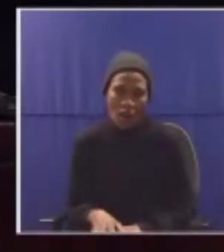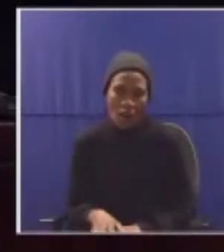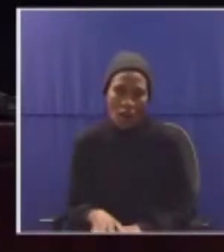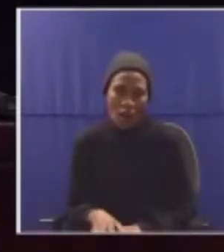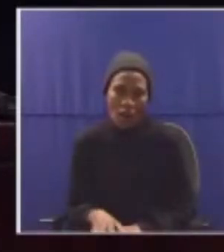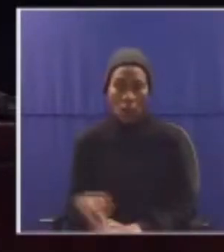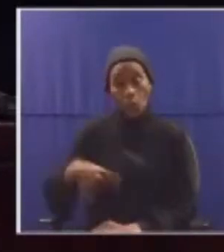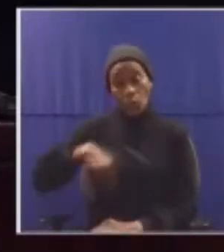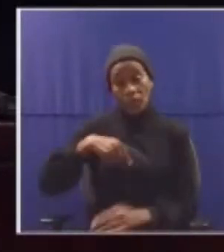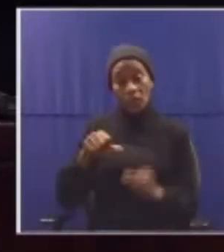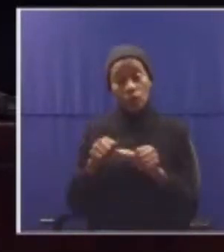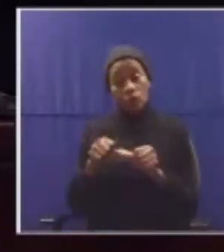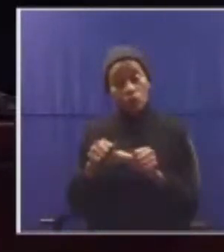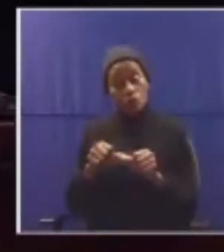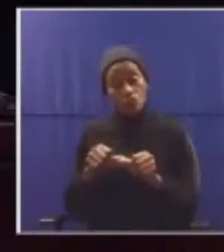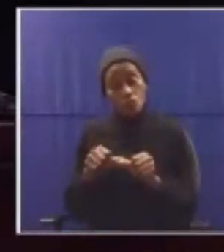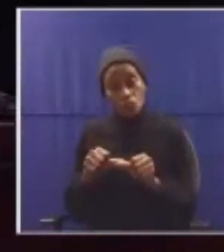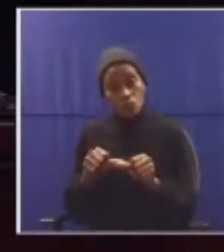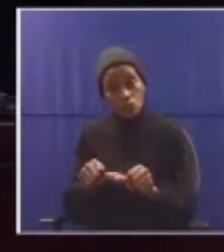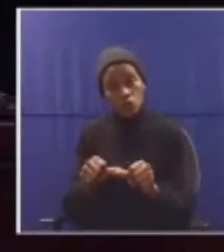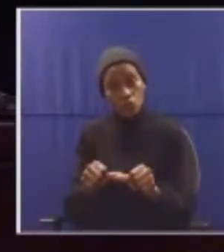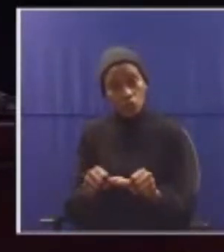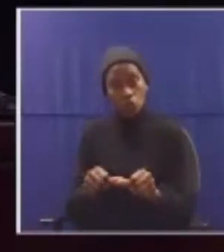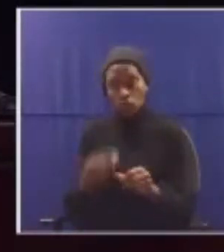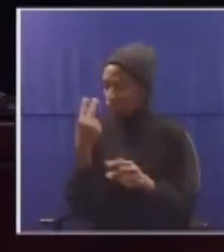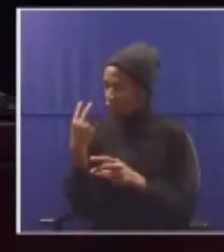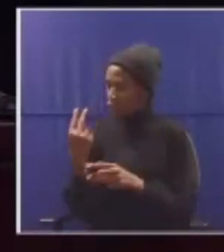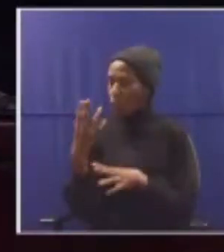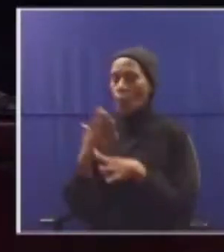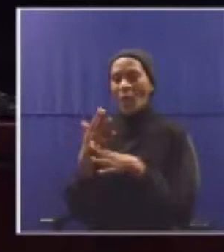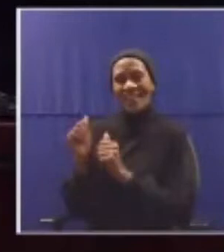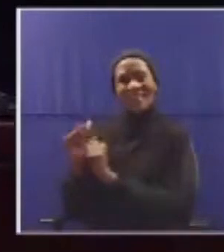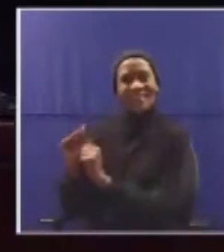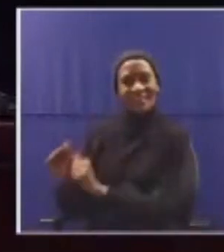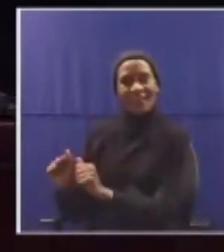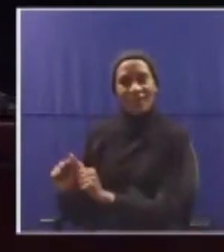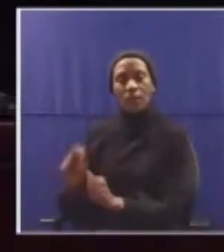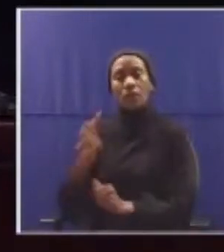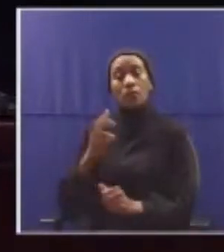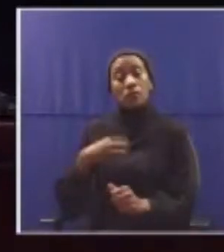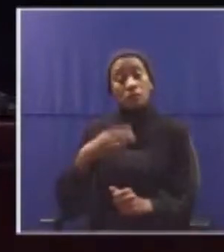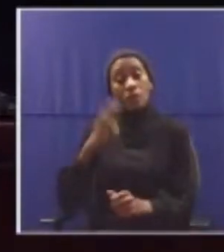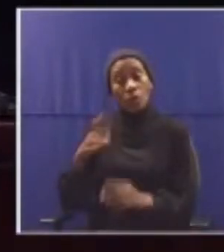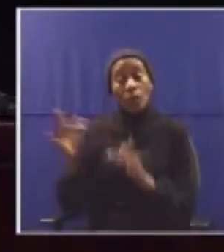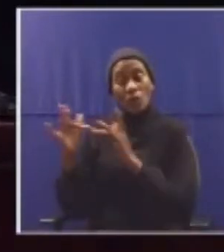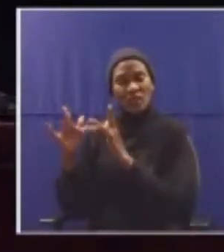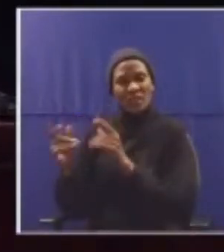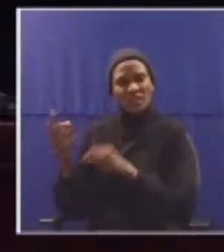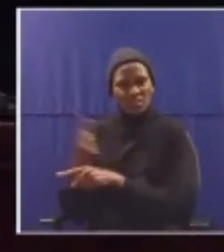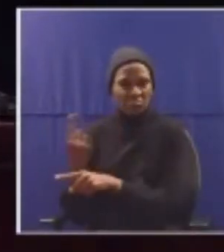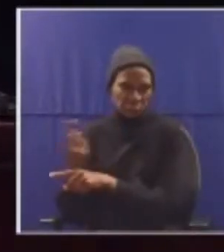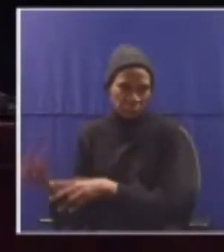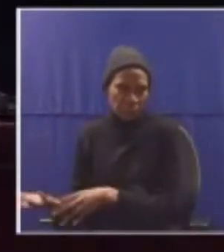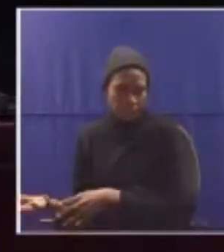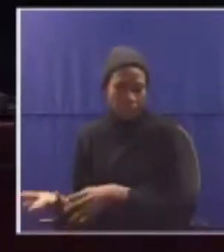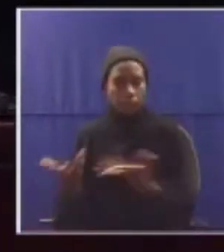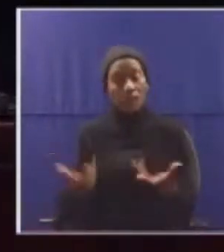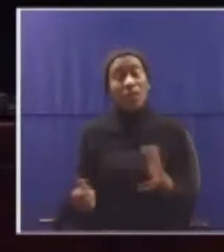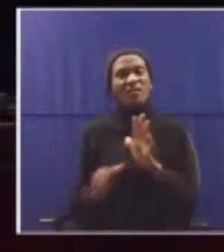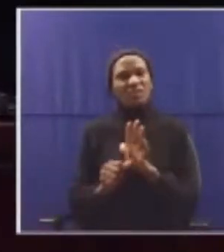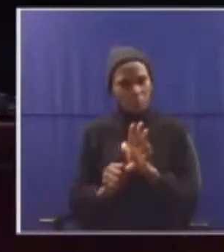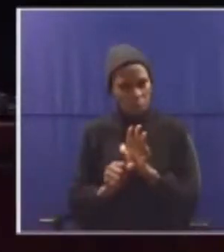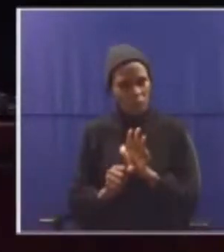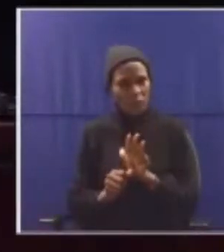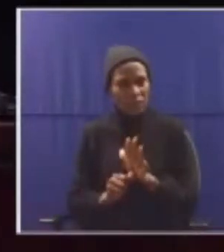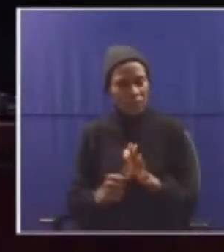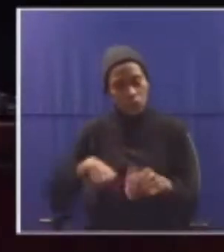we continue to look at the work he did, and we will certainly be in touch with him, because I think it's important that